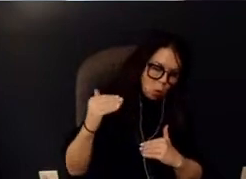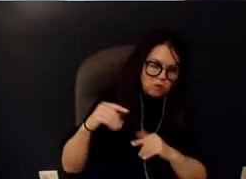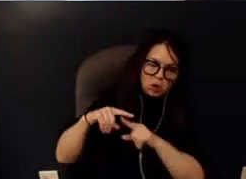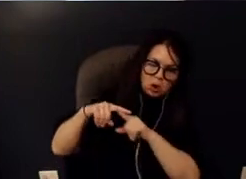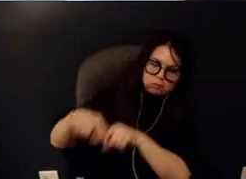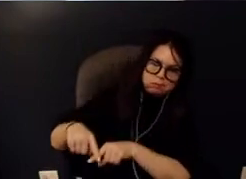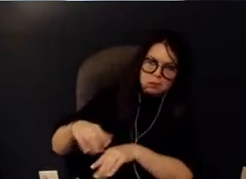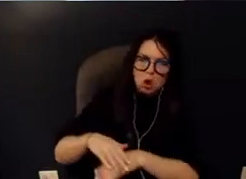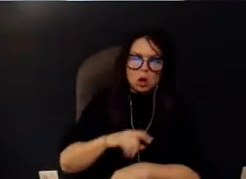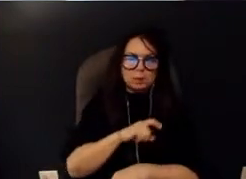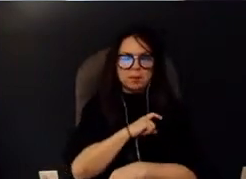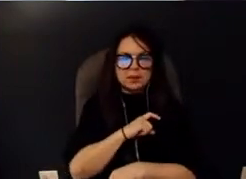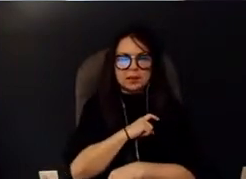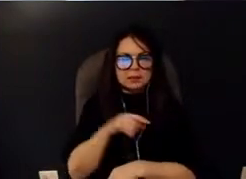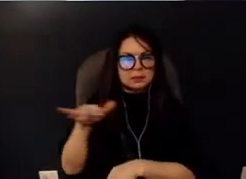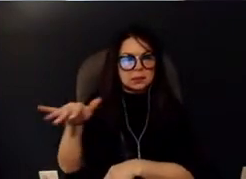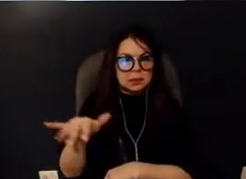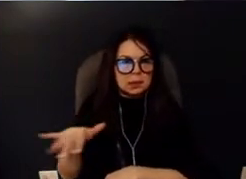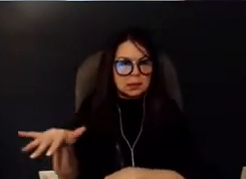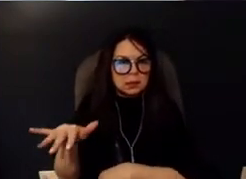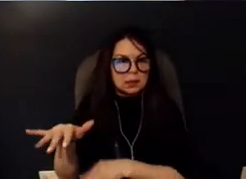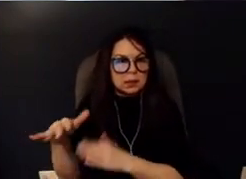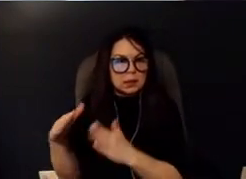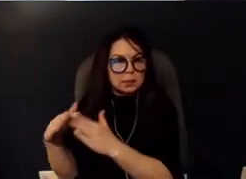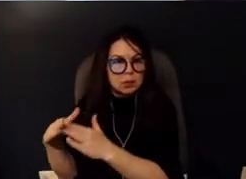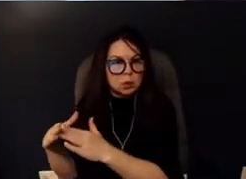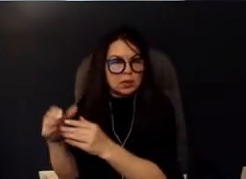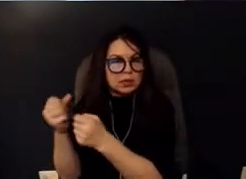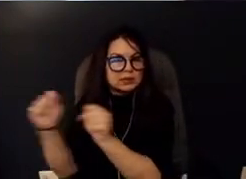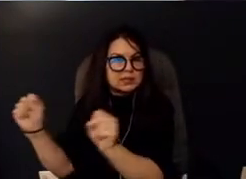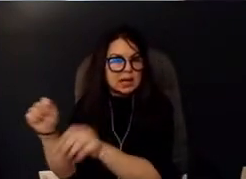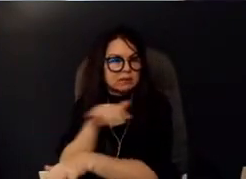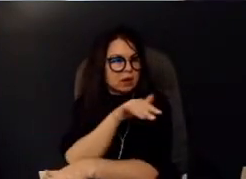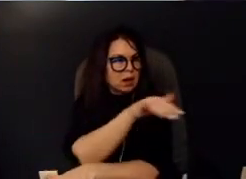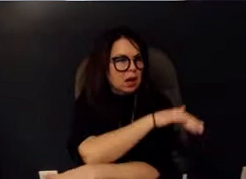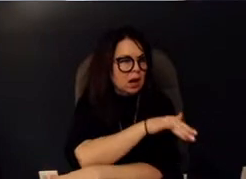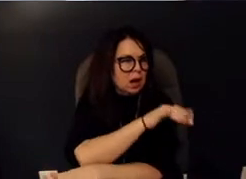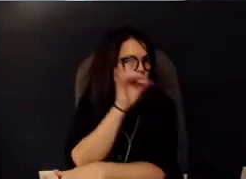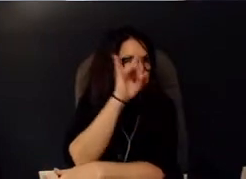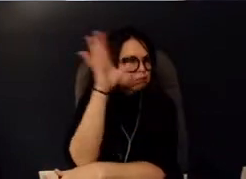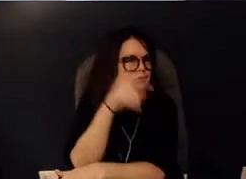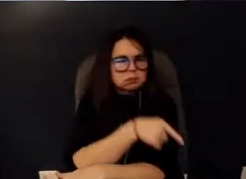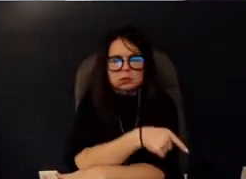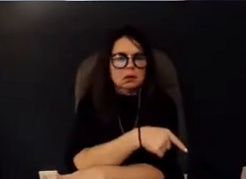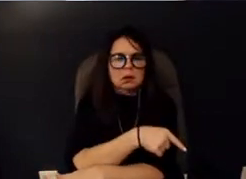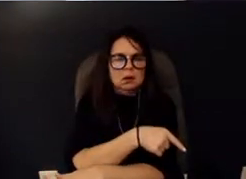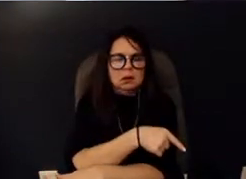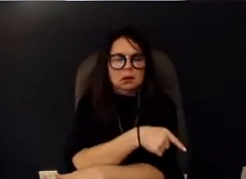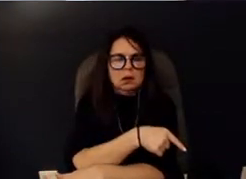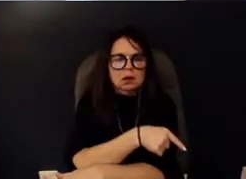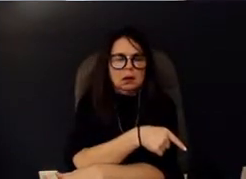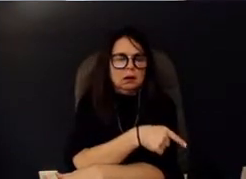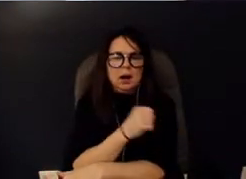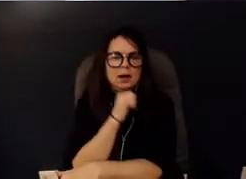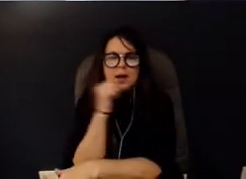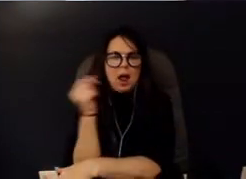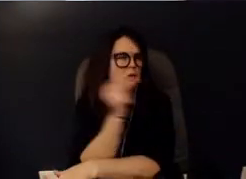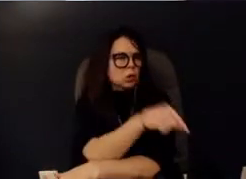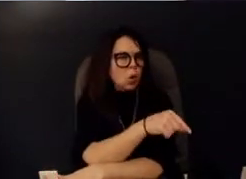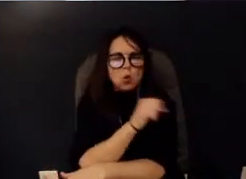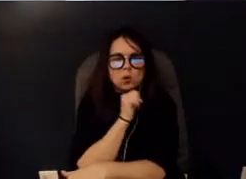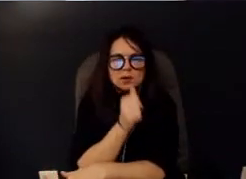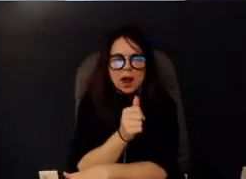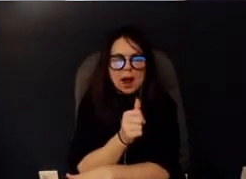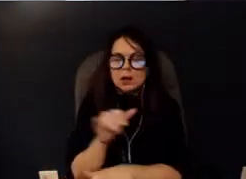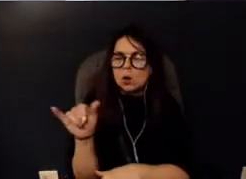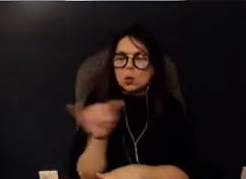and others over-criminalized. I also know that we need a new continuum of public